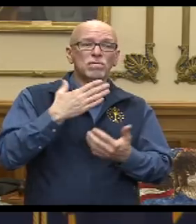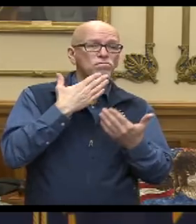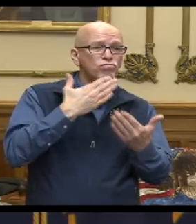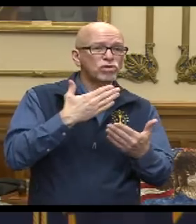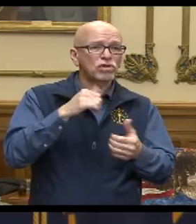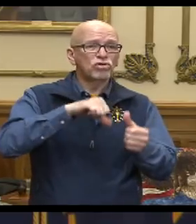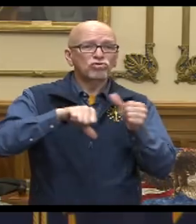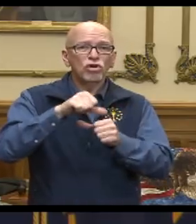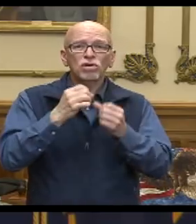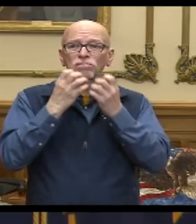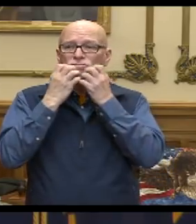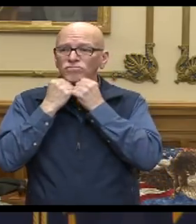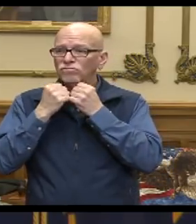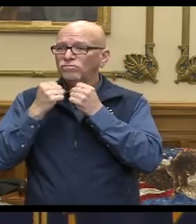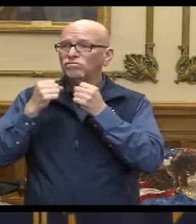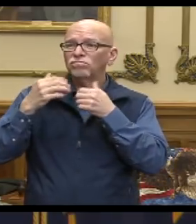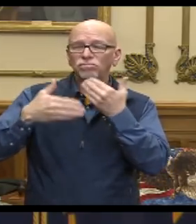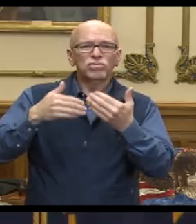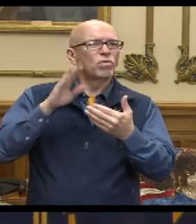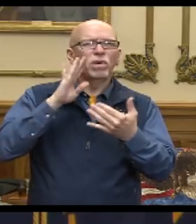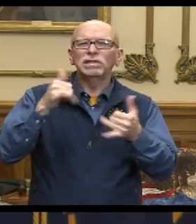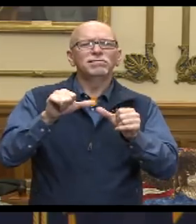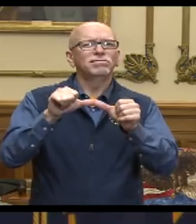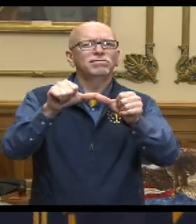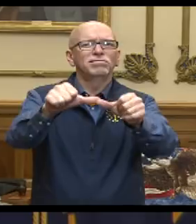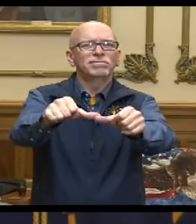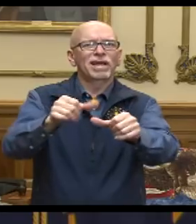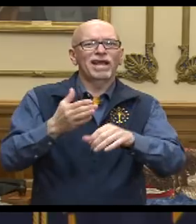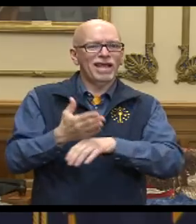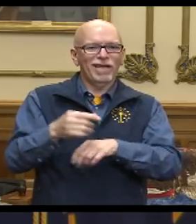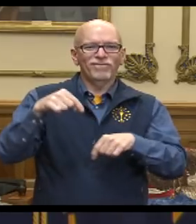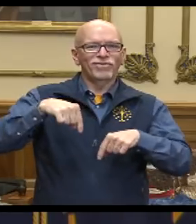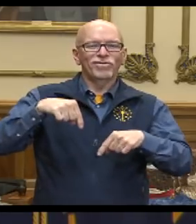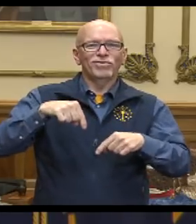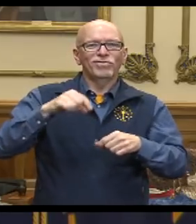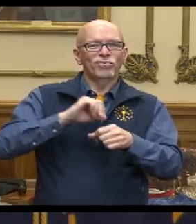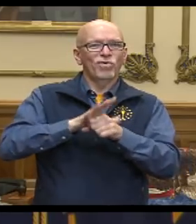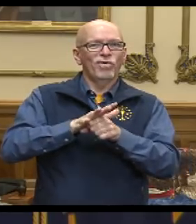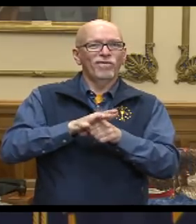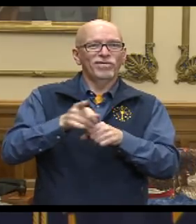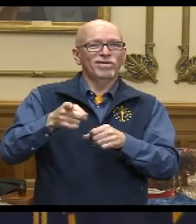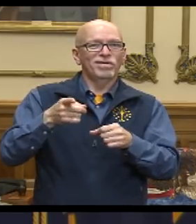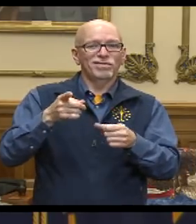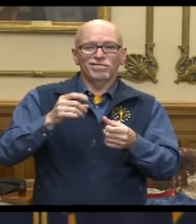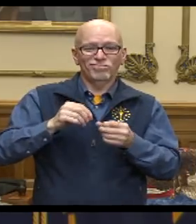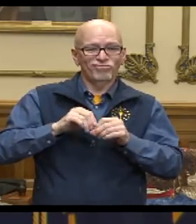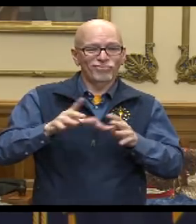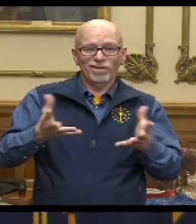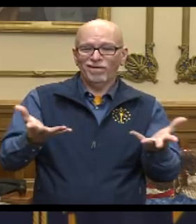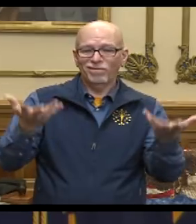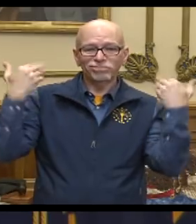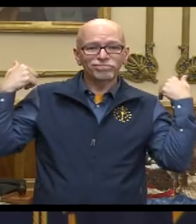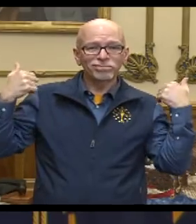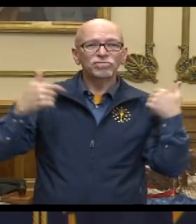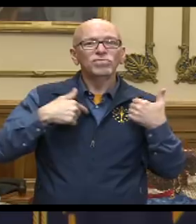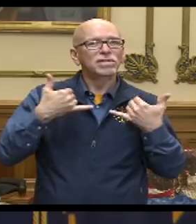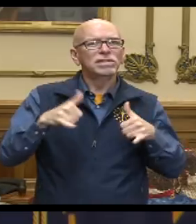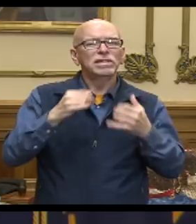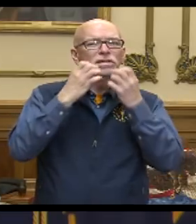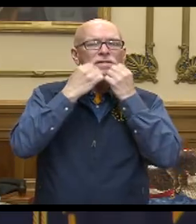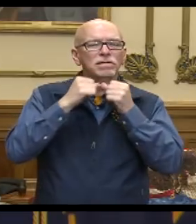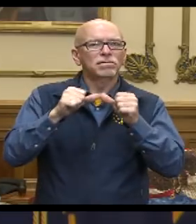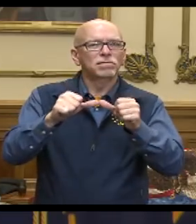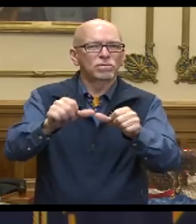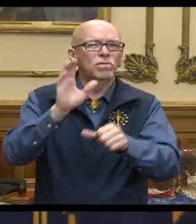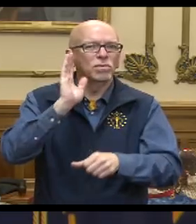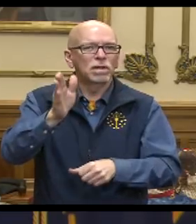another carry on long after the torment of COVID-19 is behind us. We are